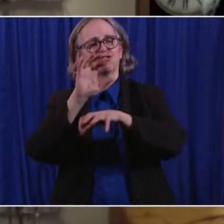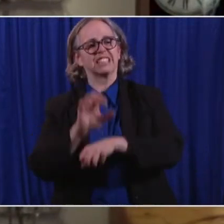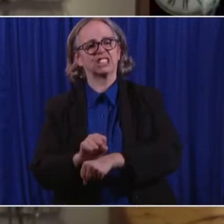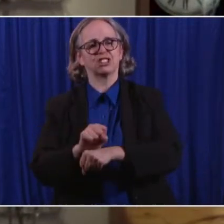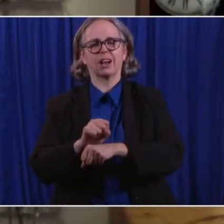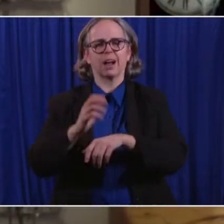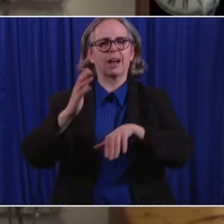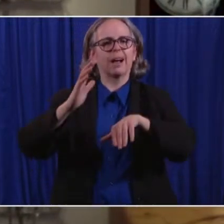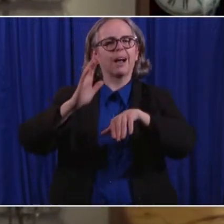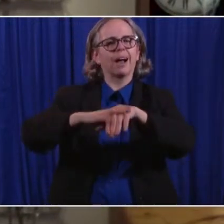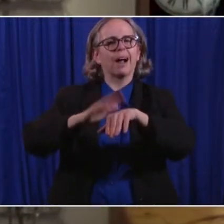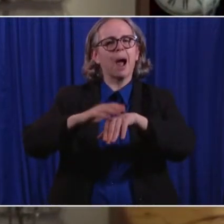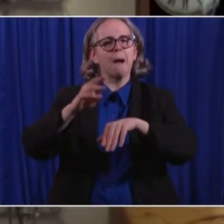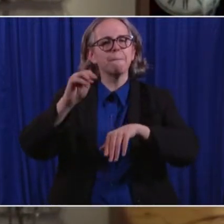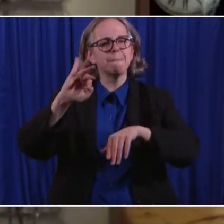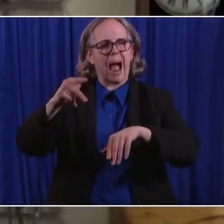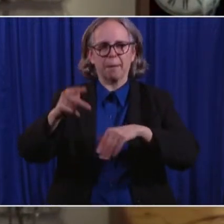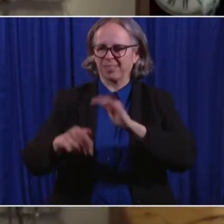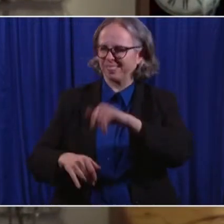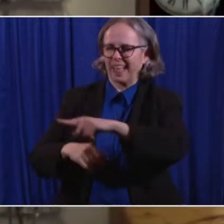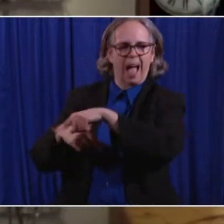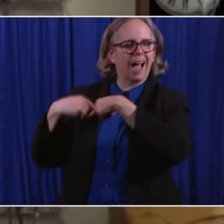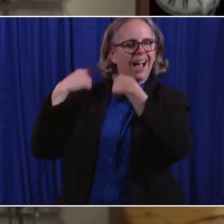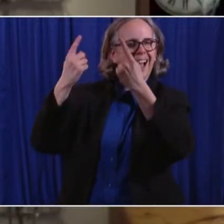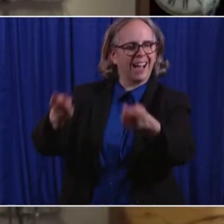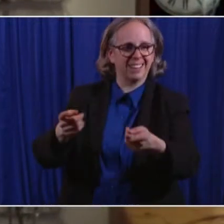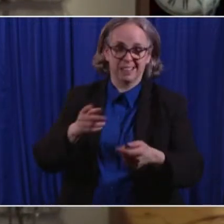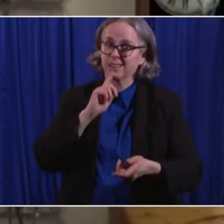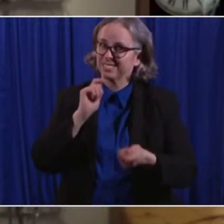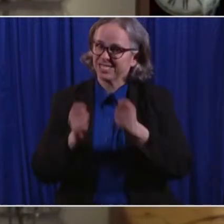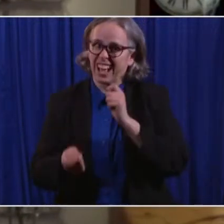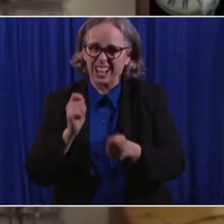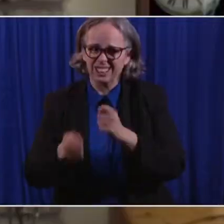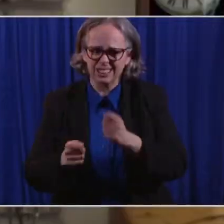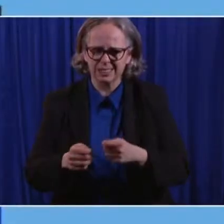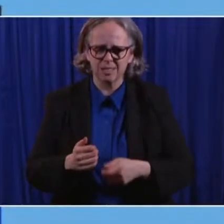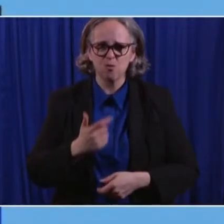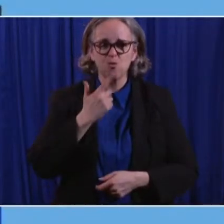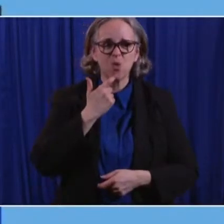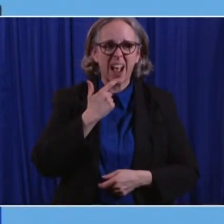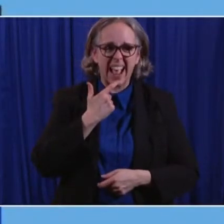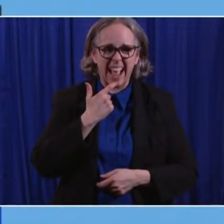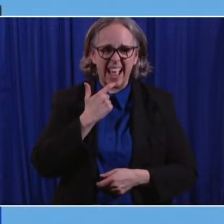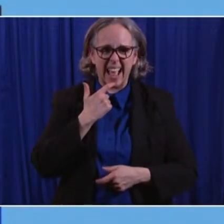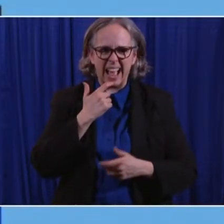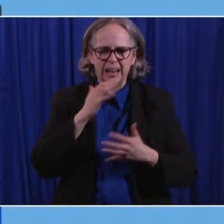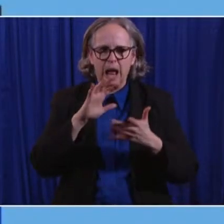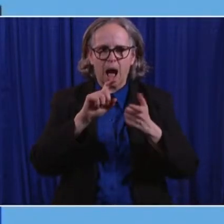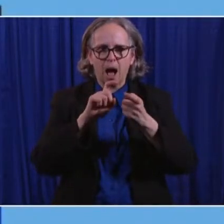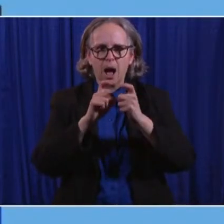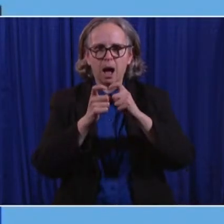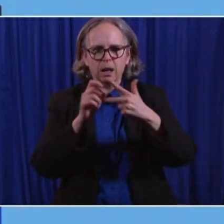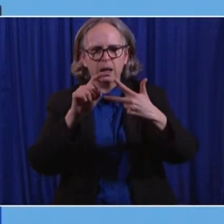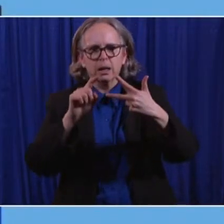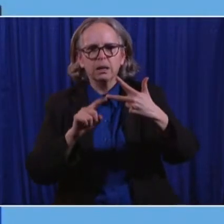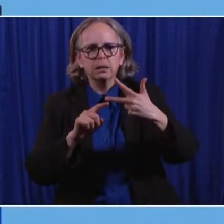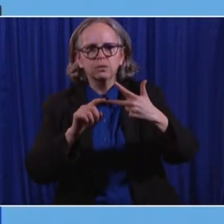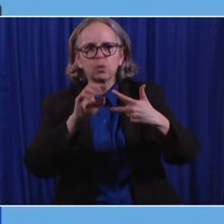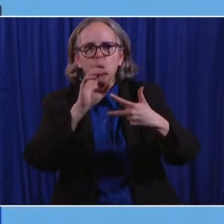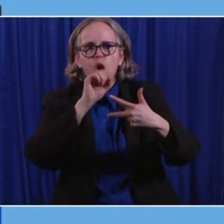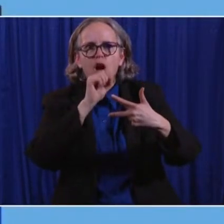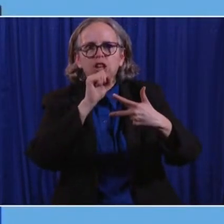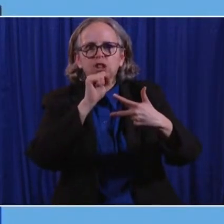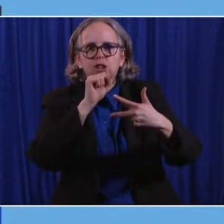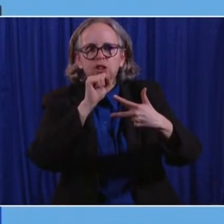changes. We're also seeing more counties move off of red in the advisory system. This week, 9 counties are moving from red to orange. Those